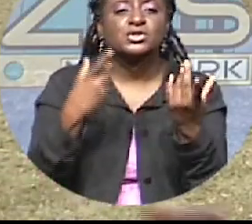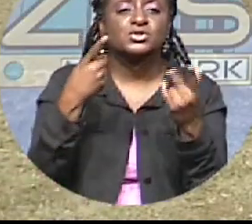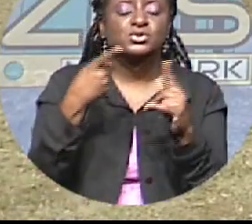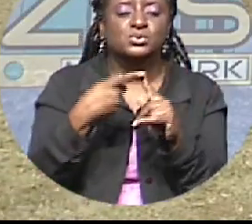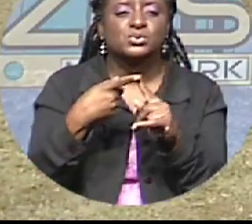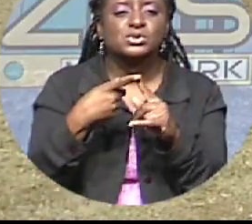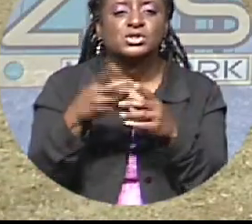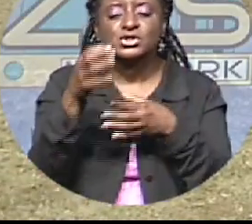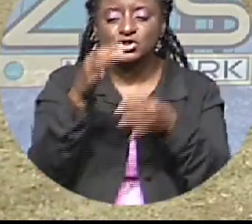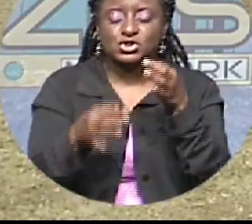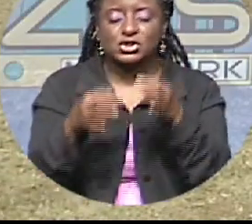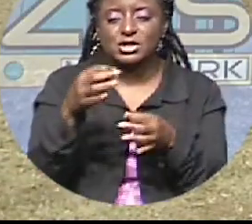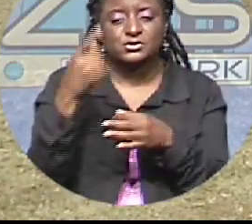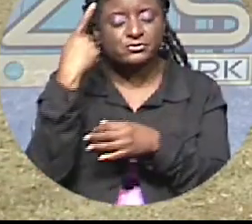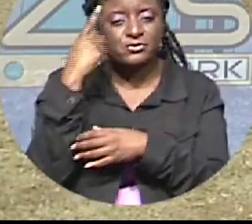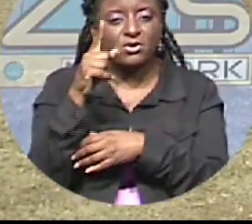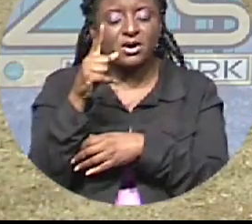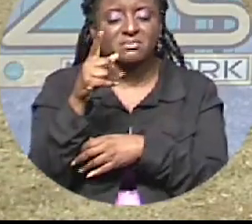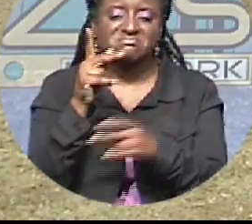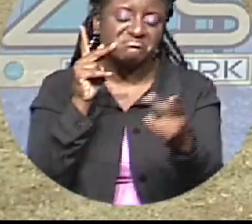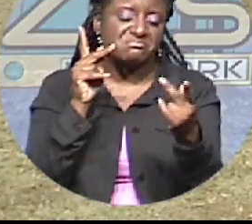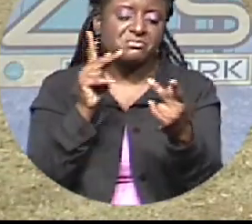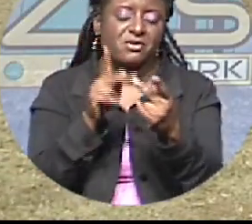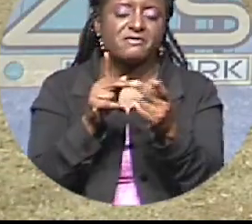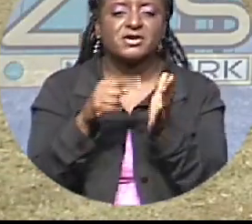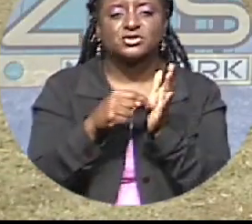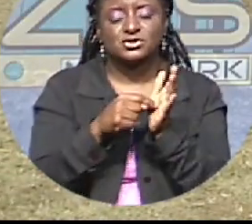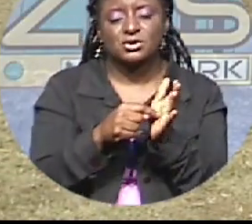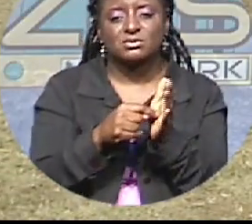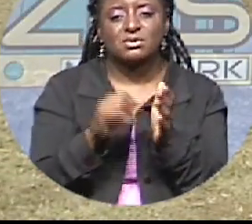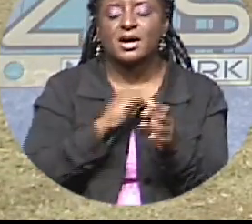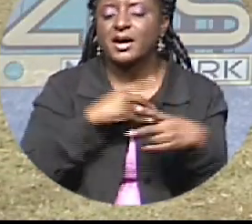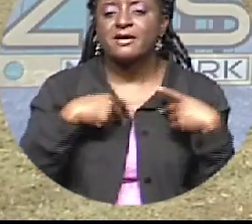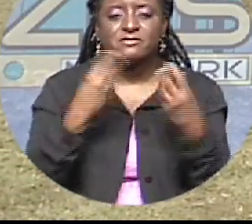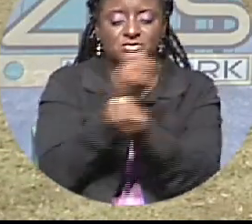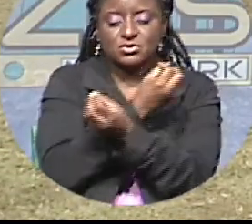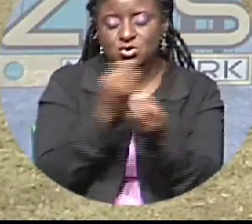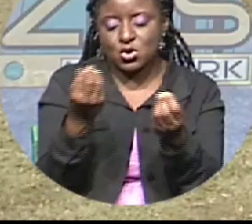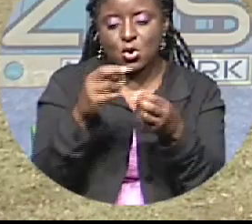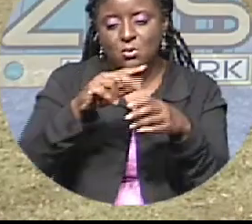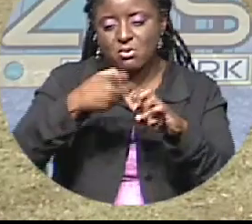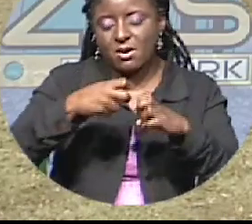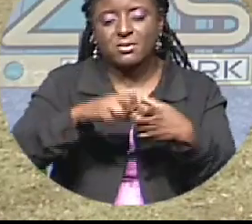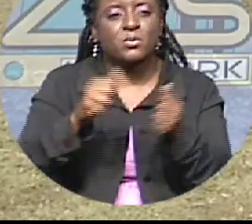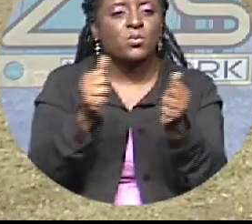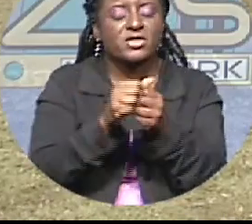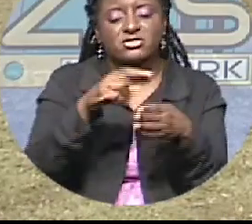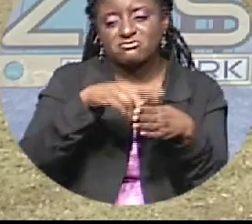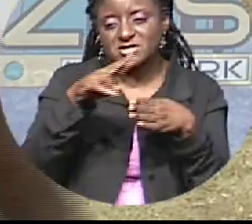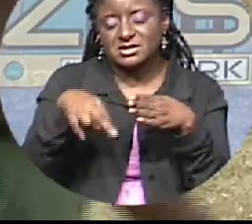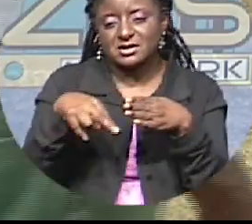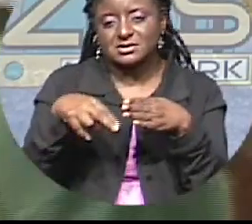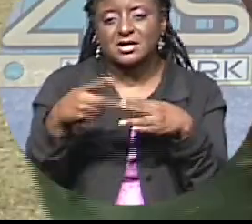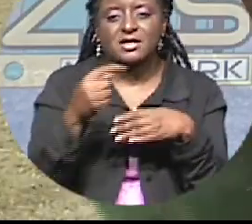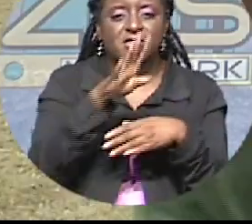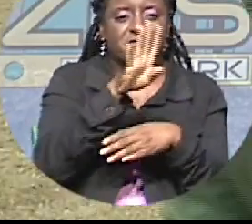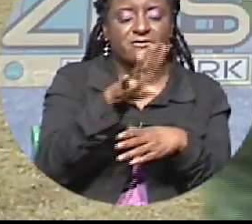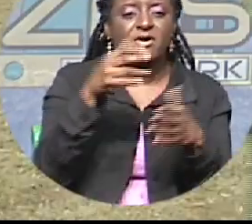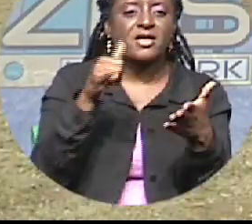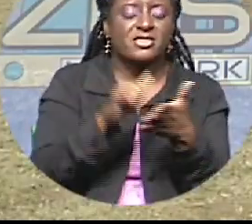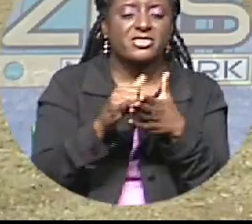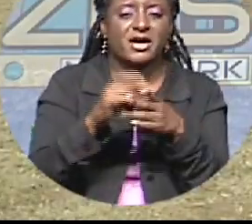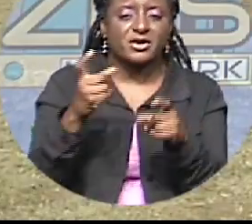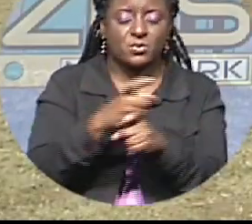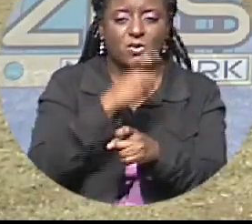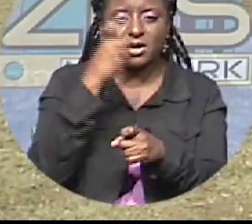show. I have no problem with the results, because the 4 that won, in my